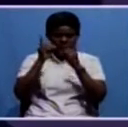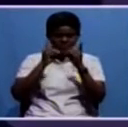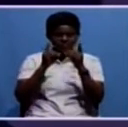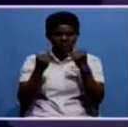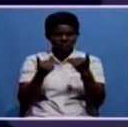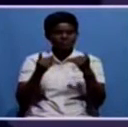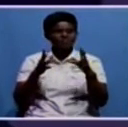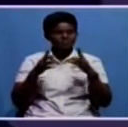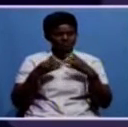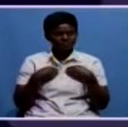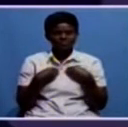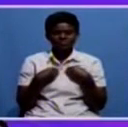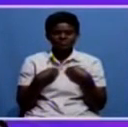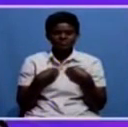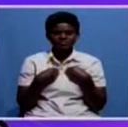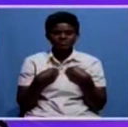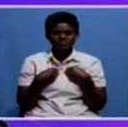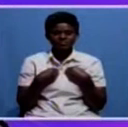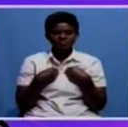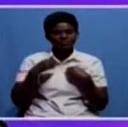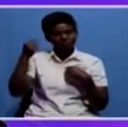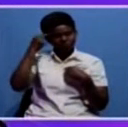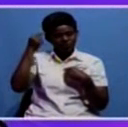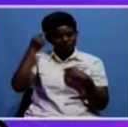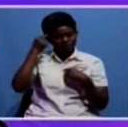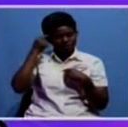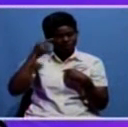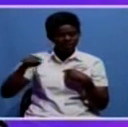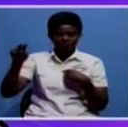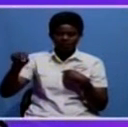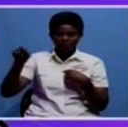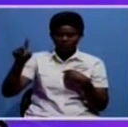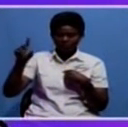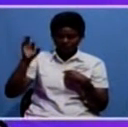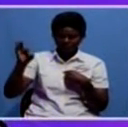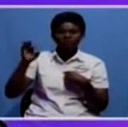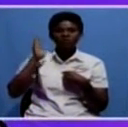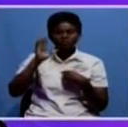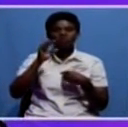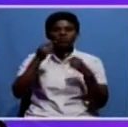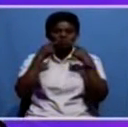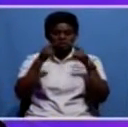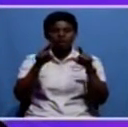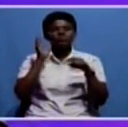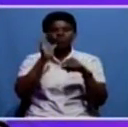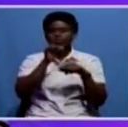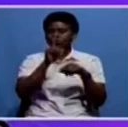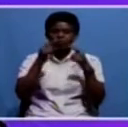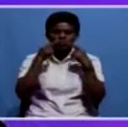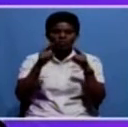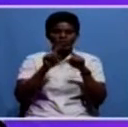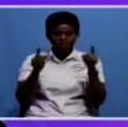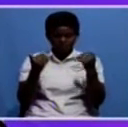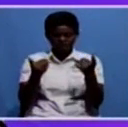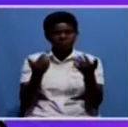Adopted? When cabinet attends to the NDF, we will make announcement. For now, it has not